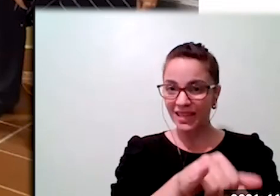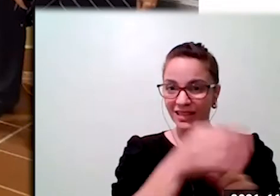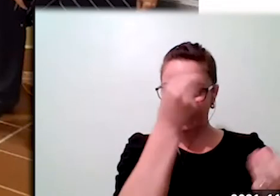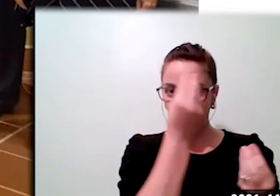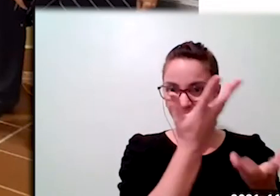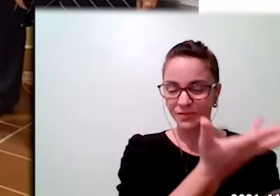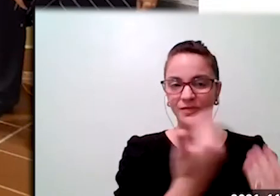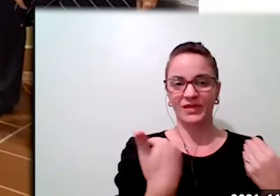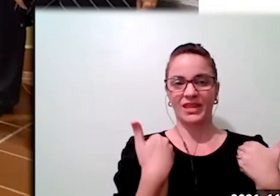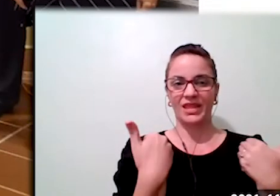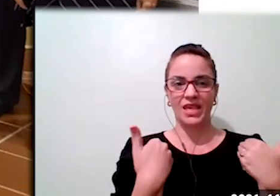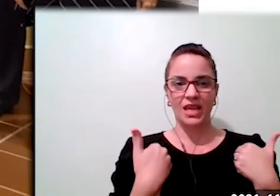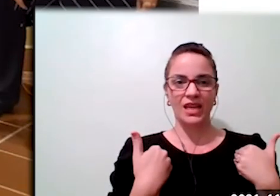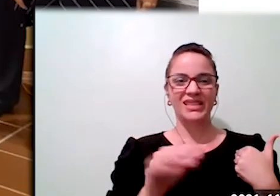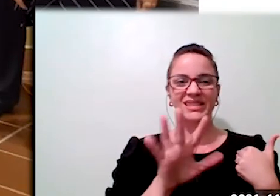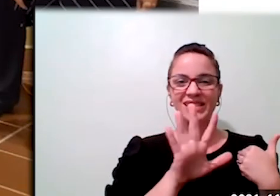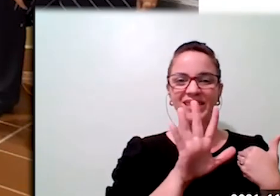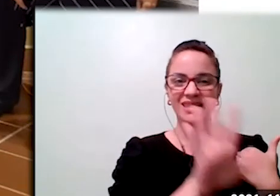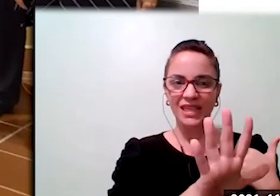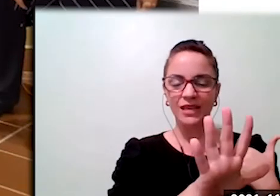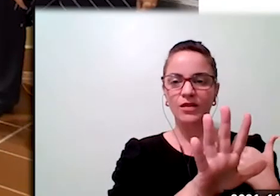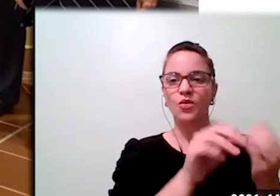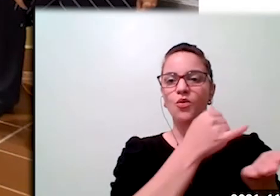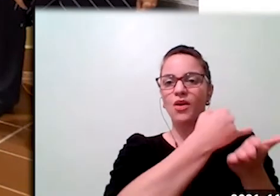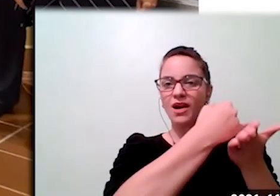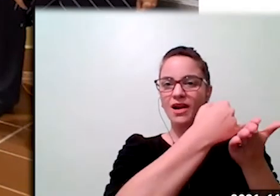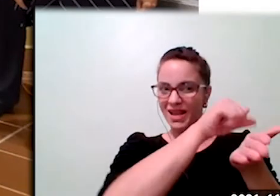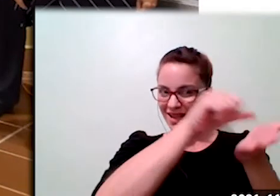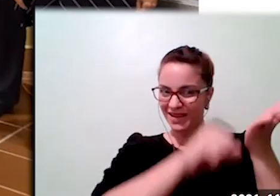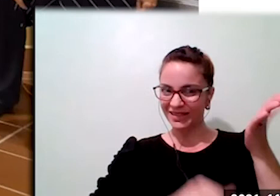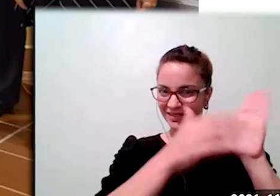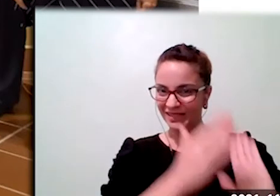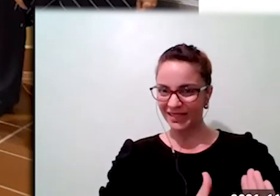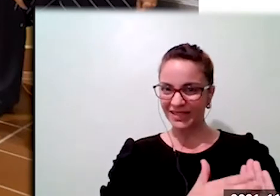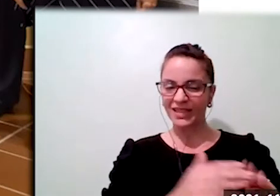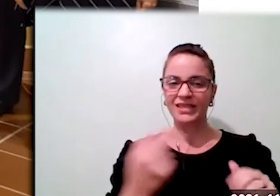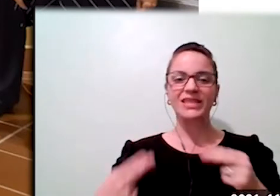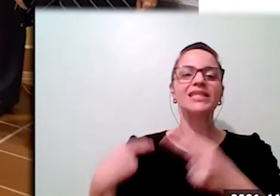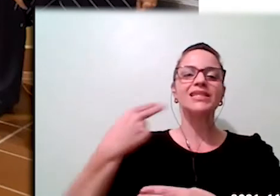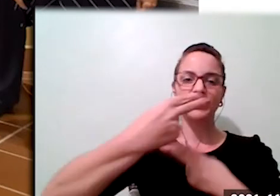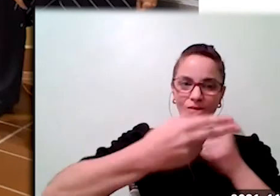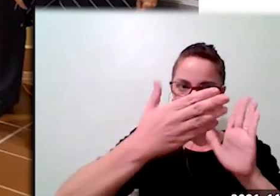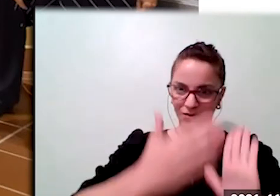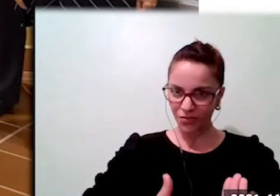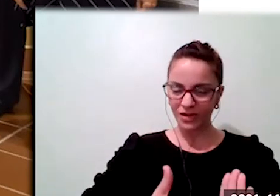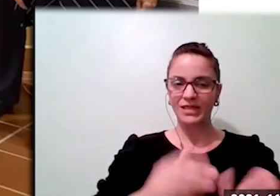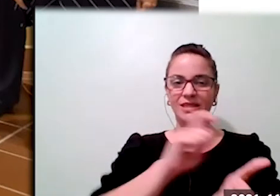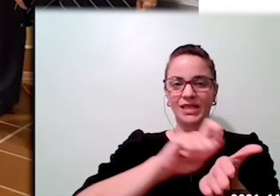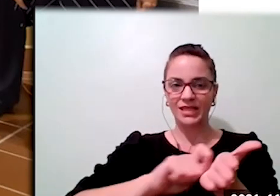5 extraordinary art historians that wrote the content of the book and at the same time